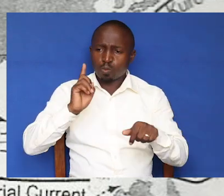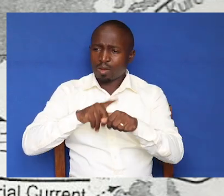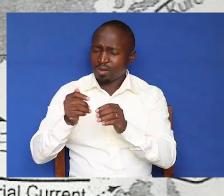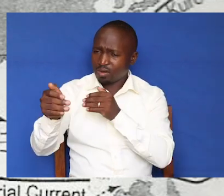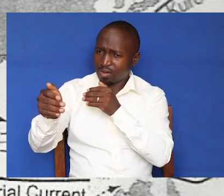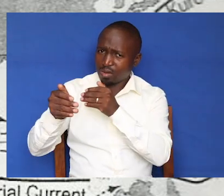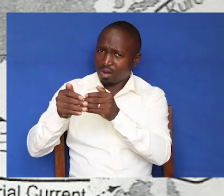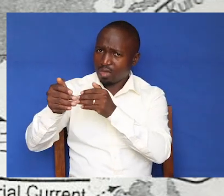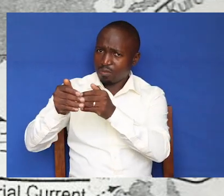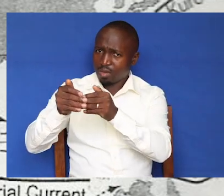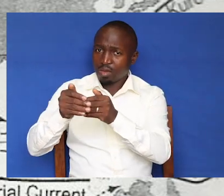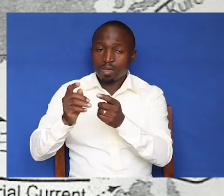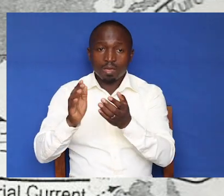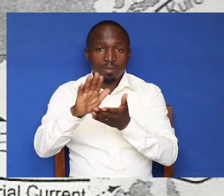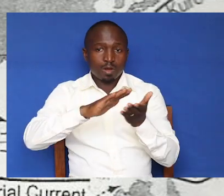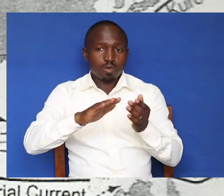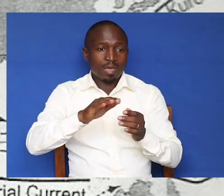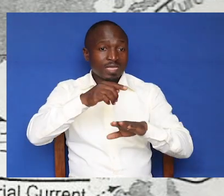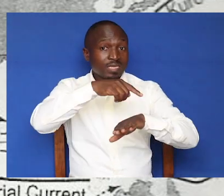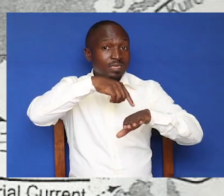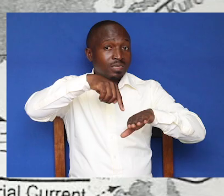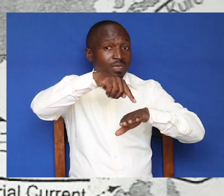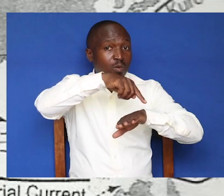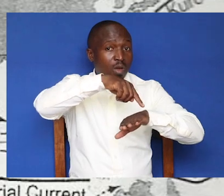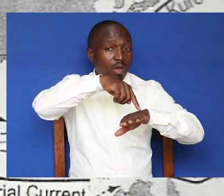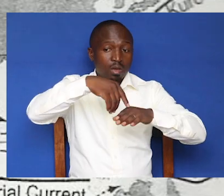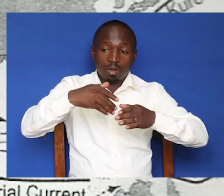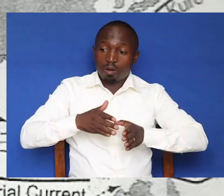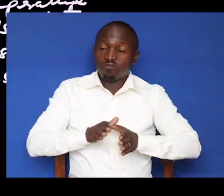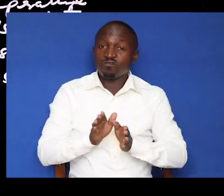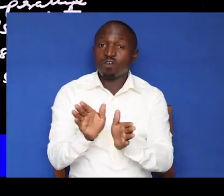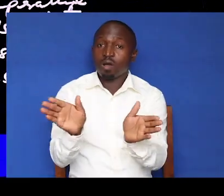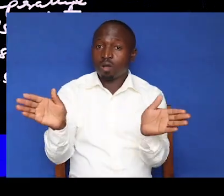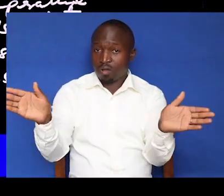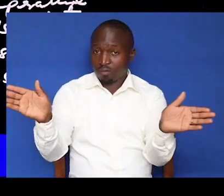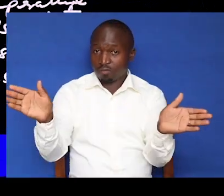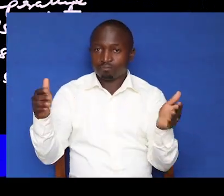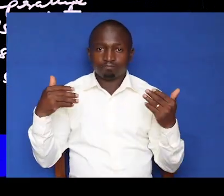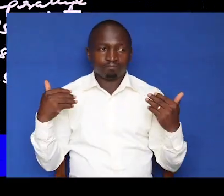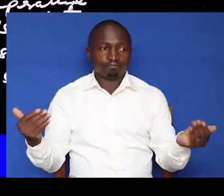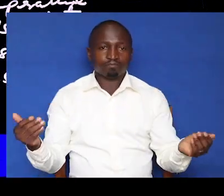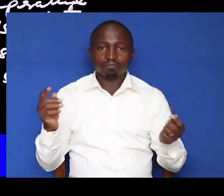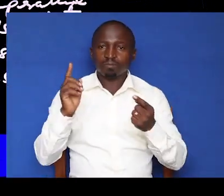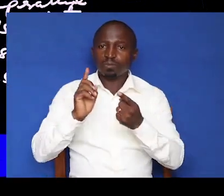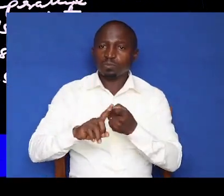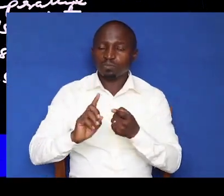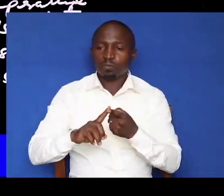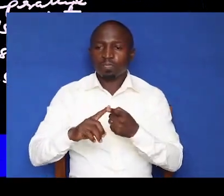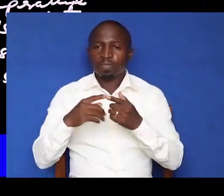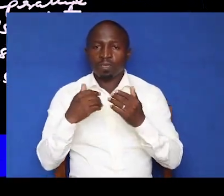nearly Iceland, we find it divided. So generally,